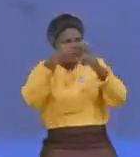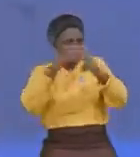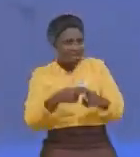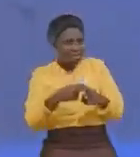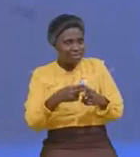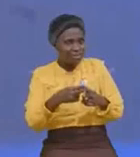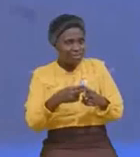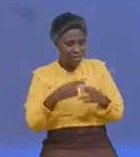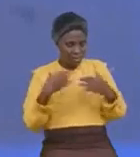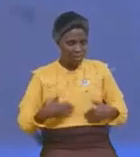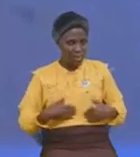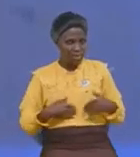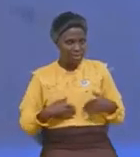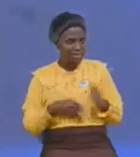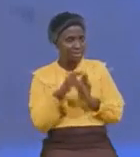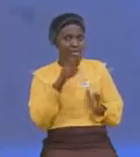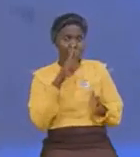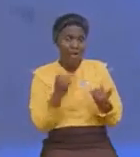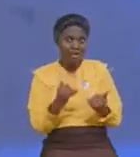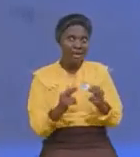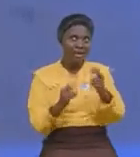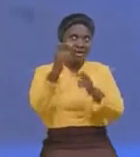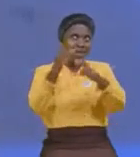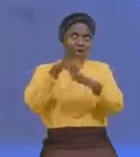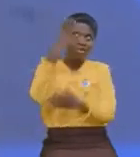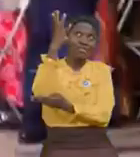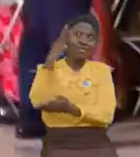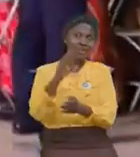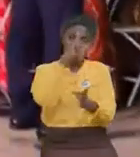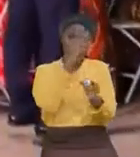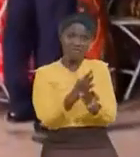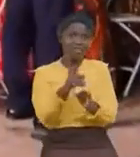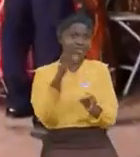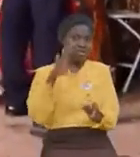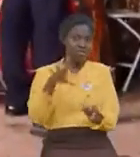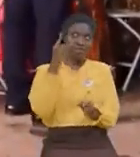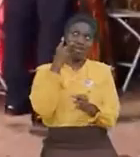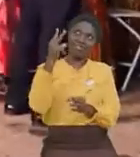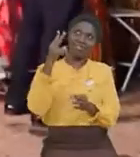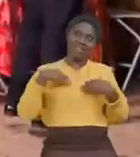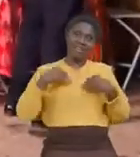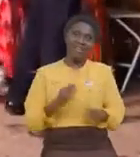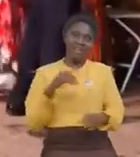climbing on the tree of faith and you will heal, that you'll see the healer tonight.